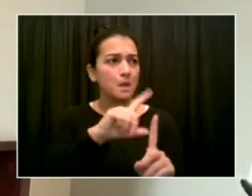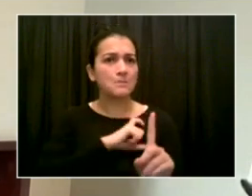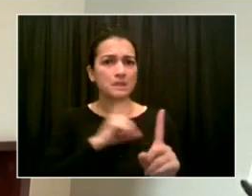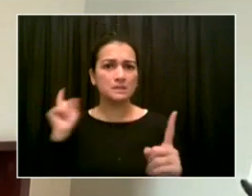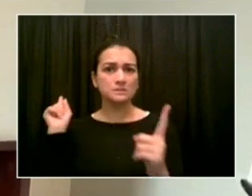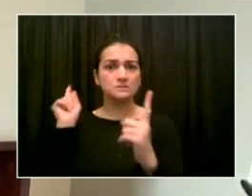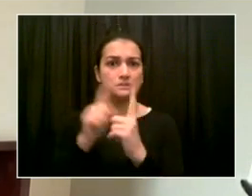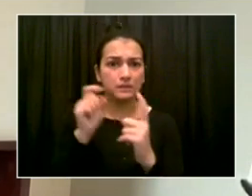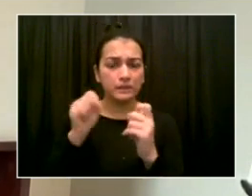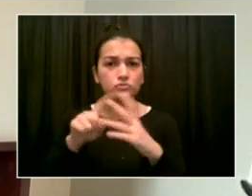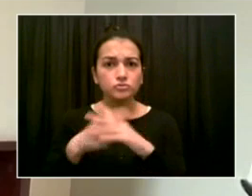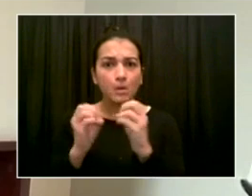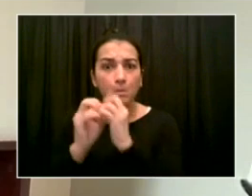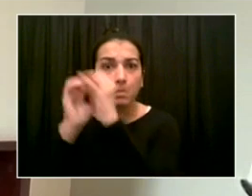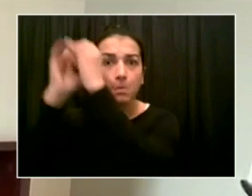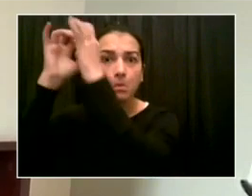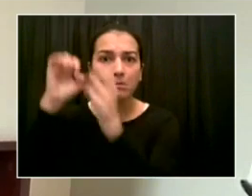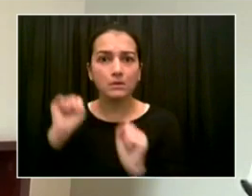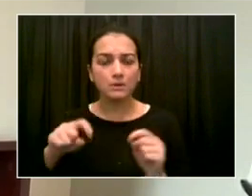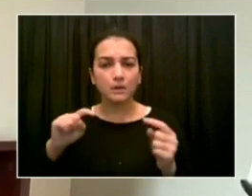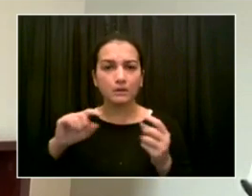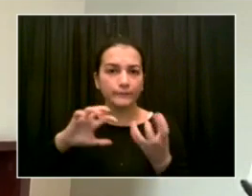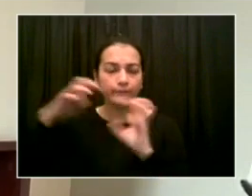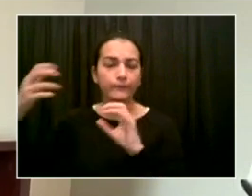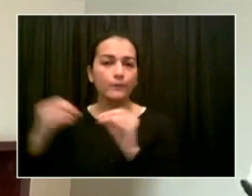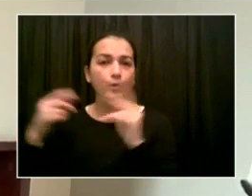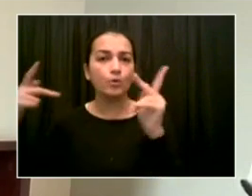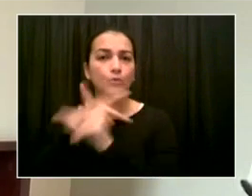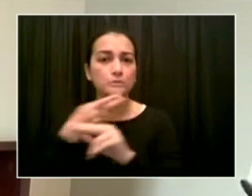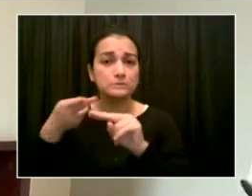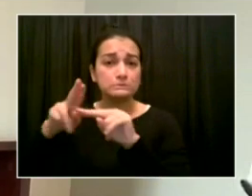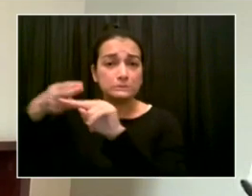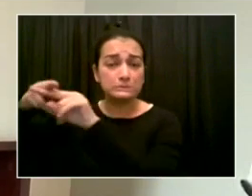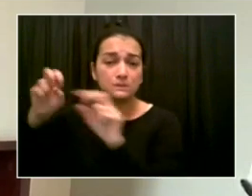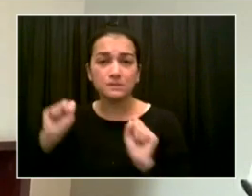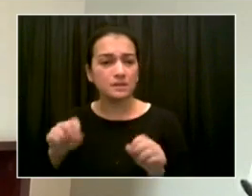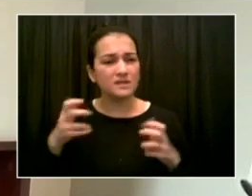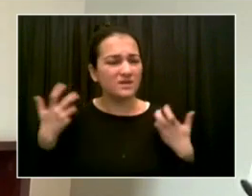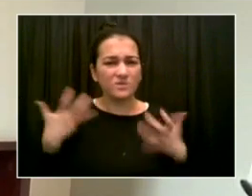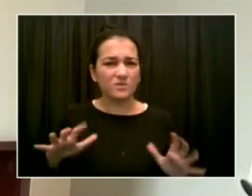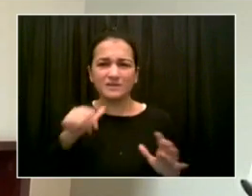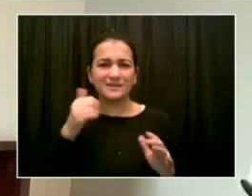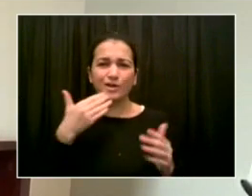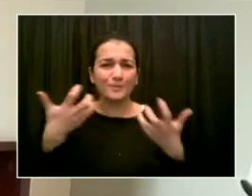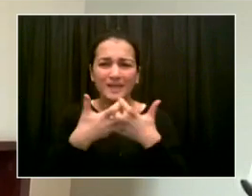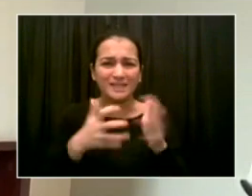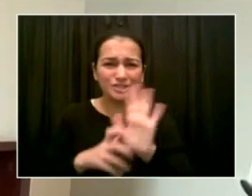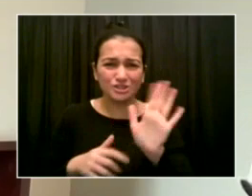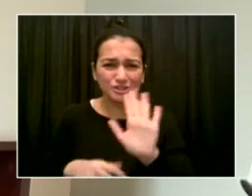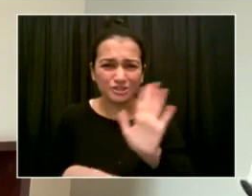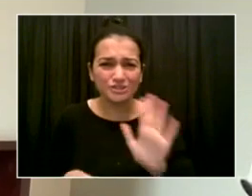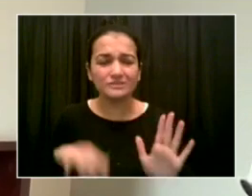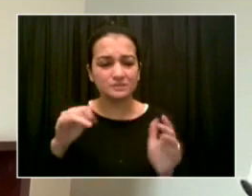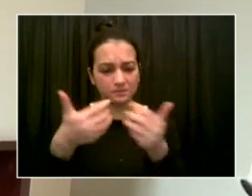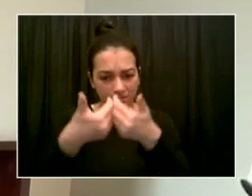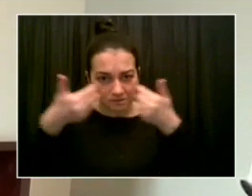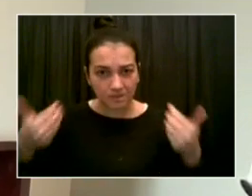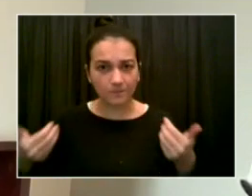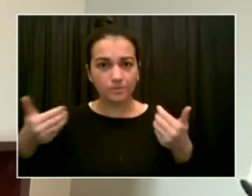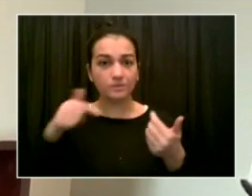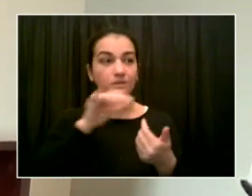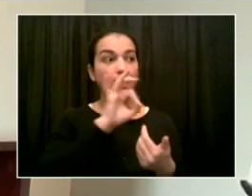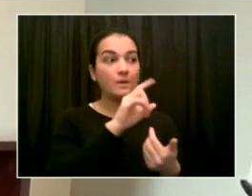an opportunity. We know that we had a pre-existing mental health crisis in America before the pandemic, and we know that the